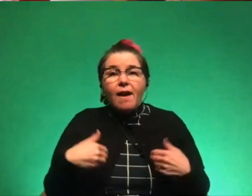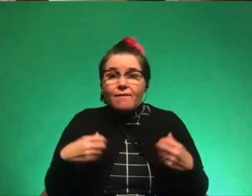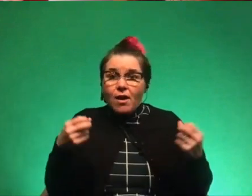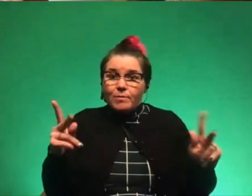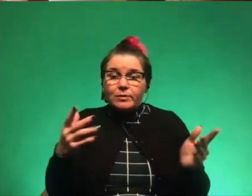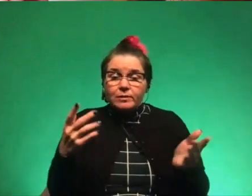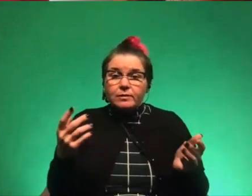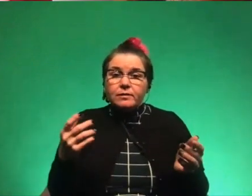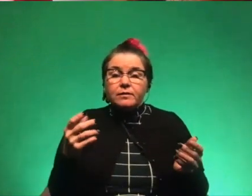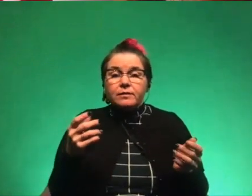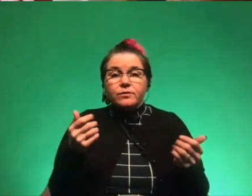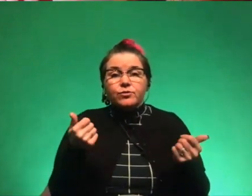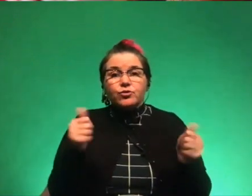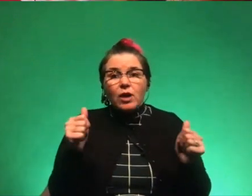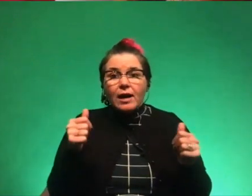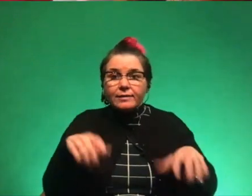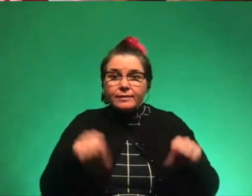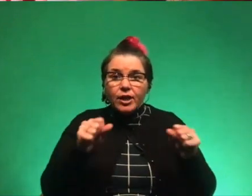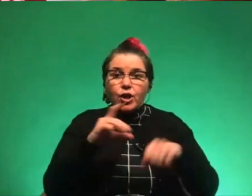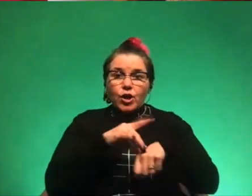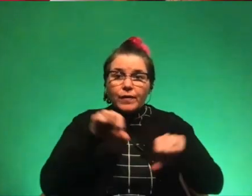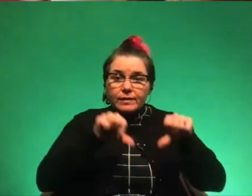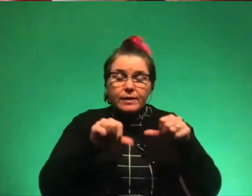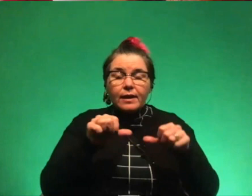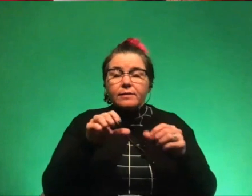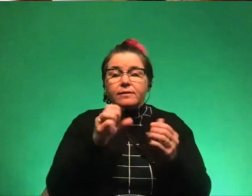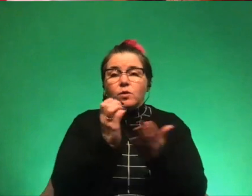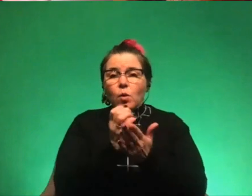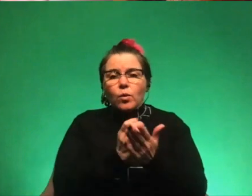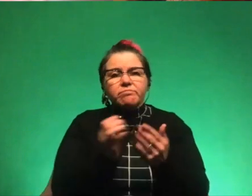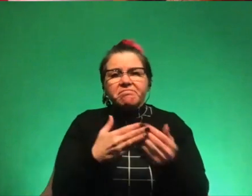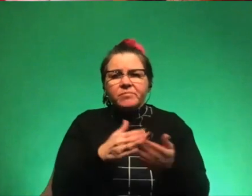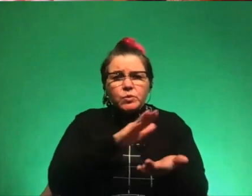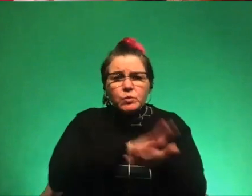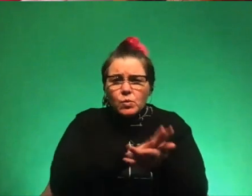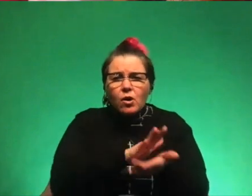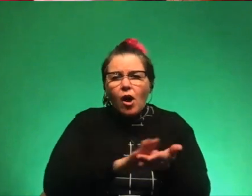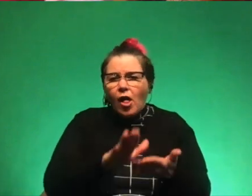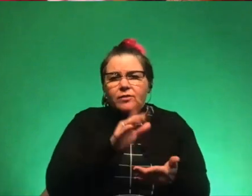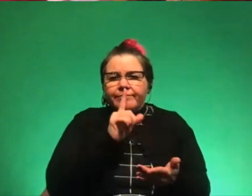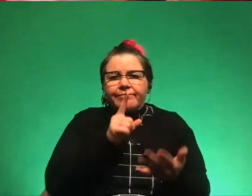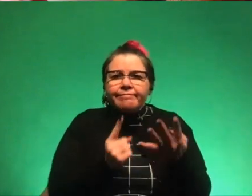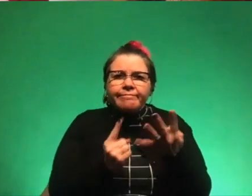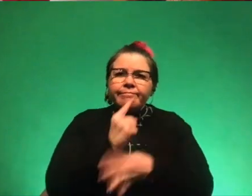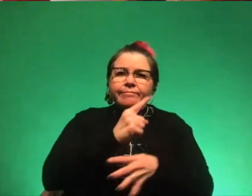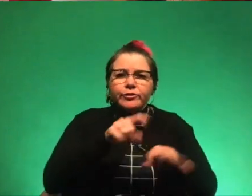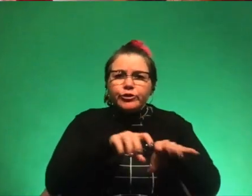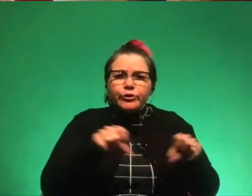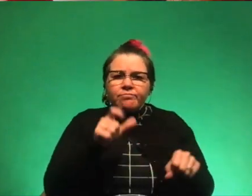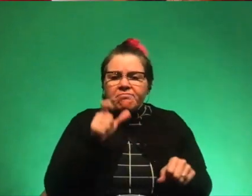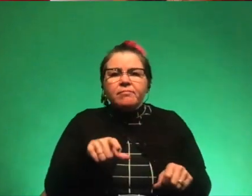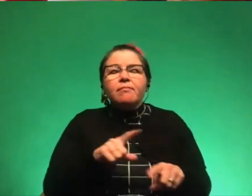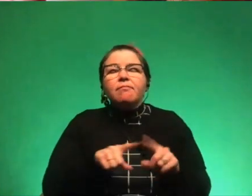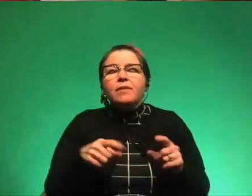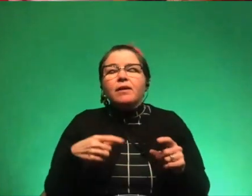to try taking an earth science subject, whether it's in school or college, you don't have to do a whole degree. But yeah, if you have